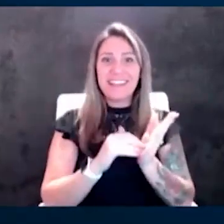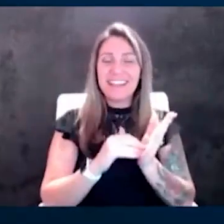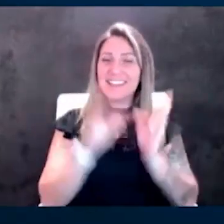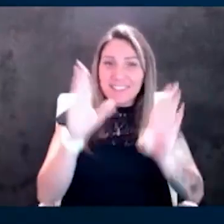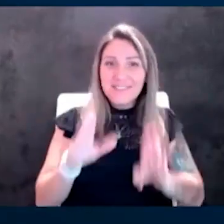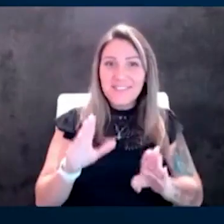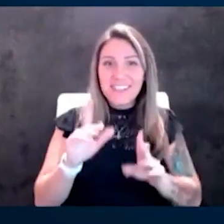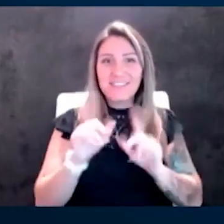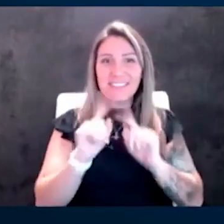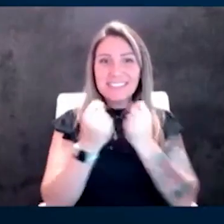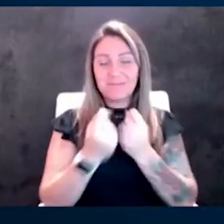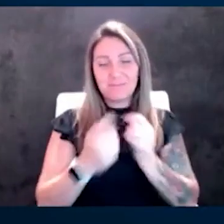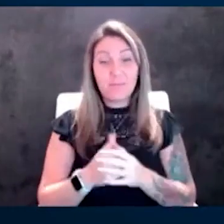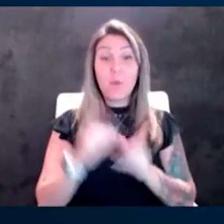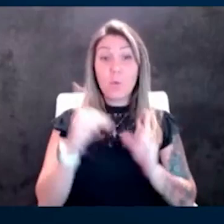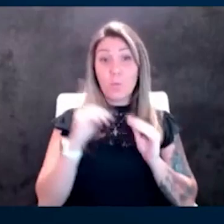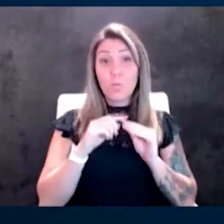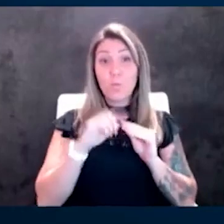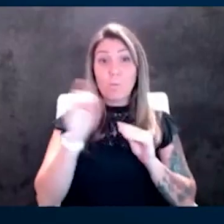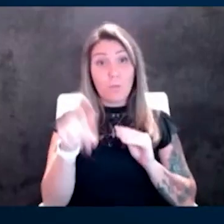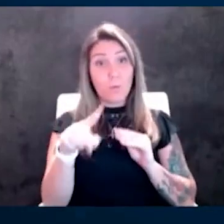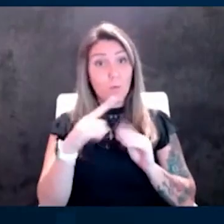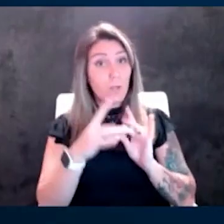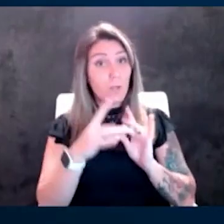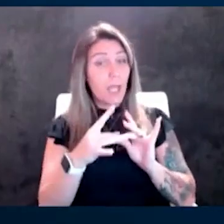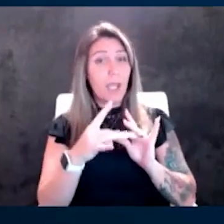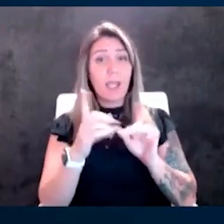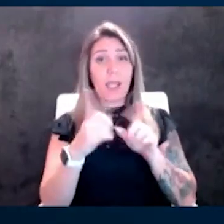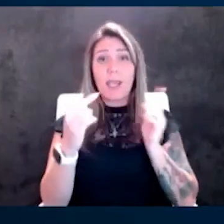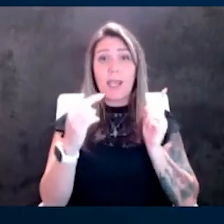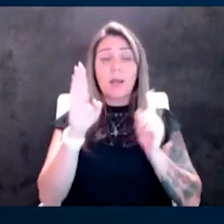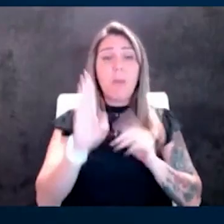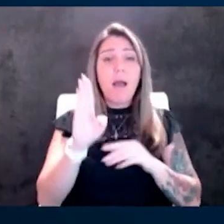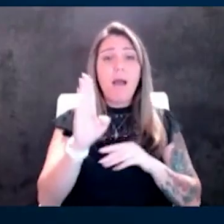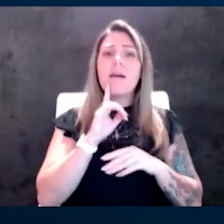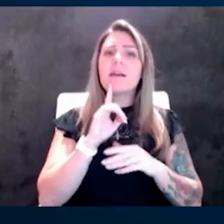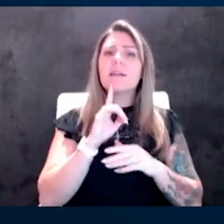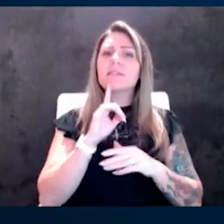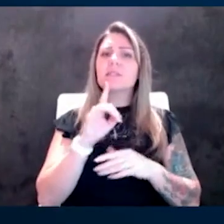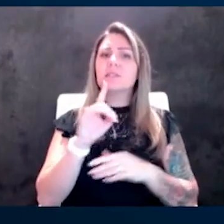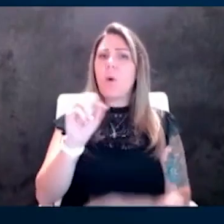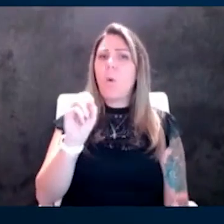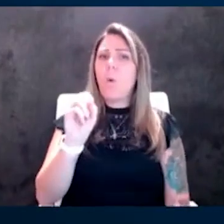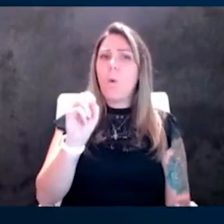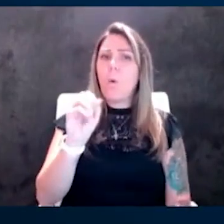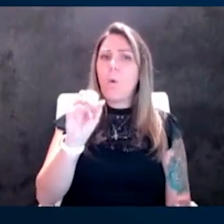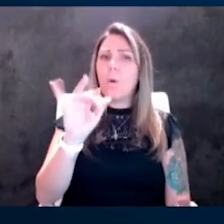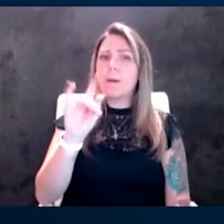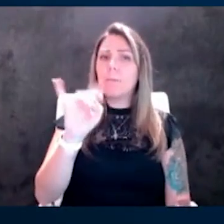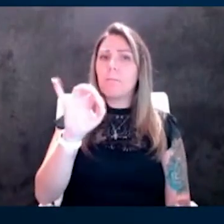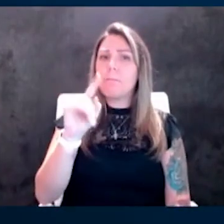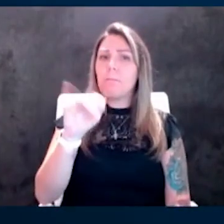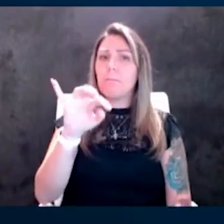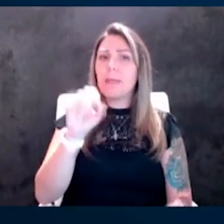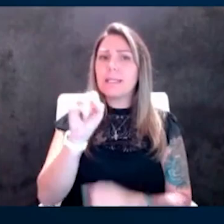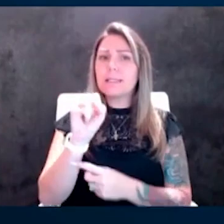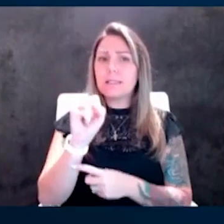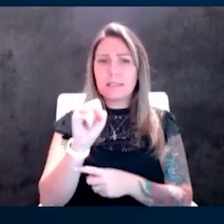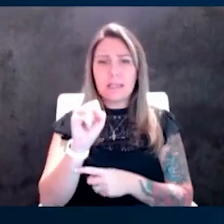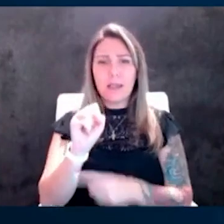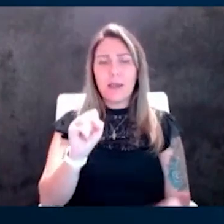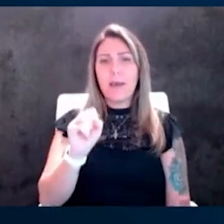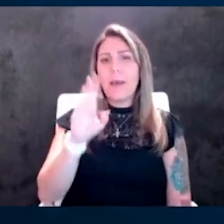One more question about antibiotics. Marie wants to know about antibiotic ointments, and if it's possible, like bacitracin